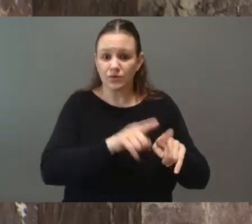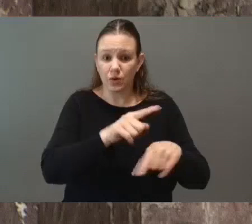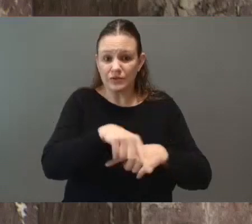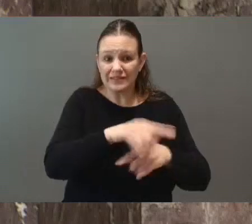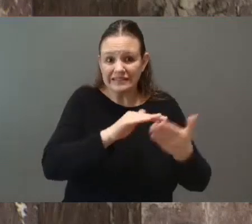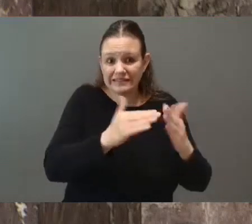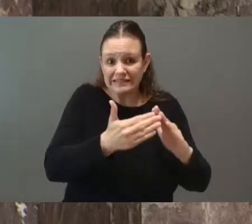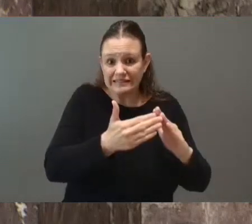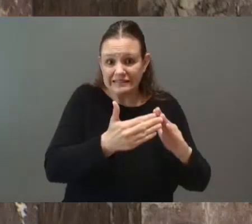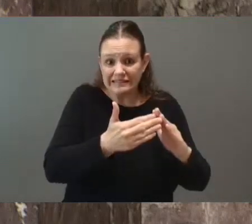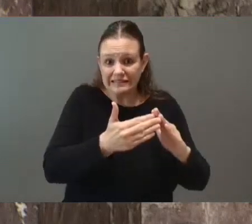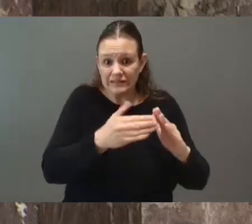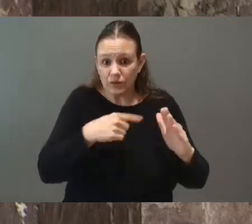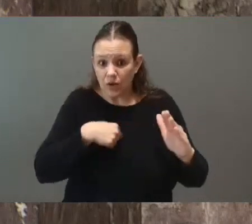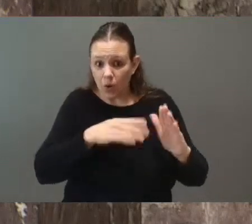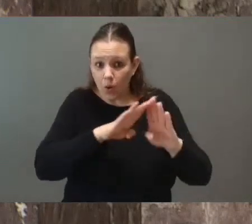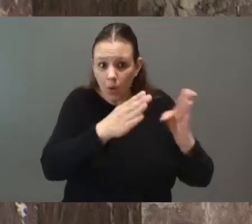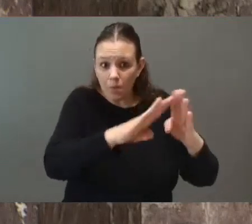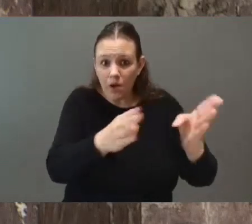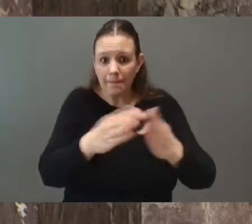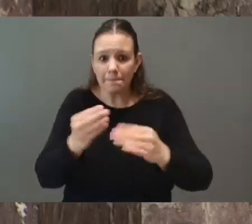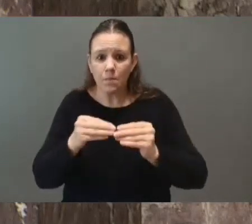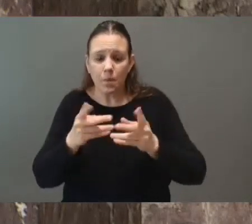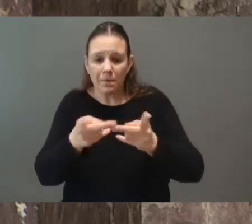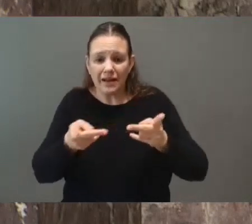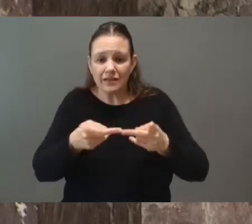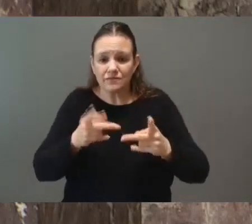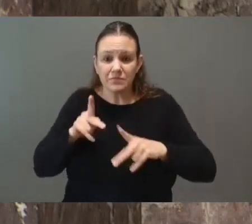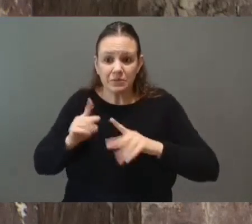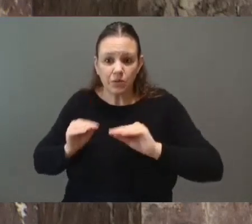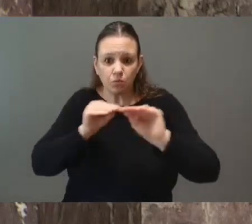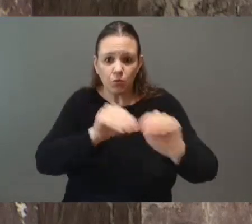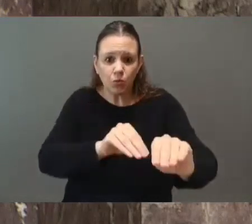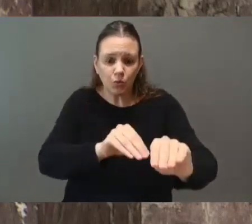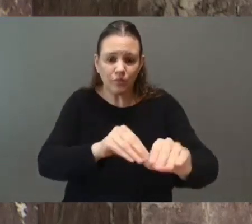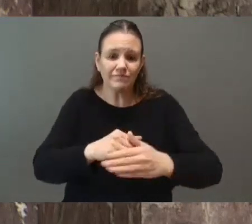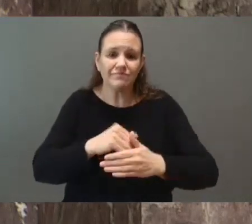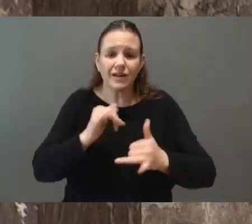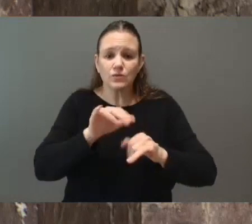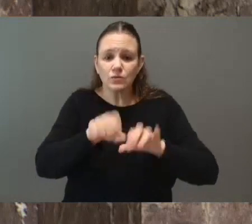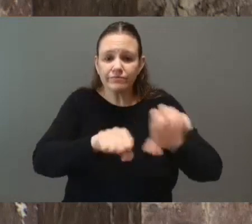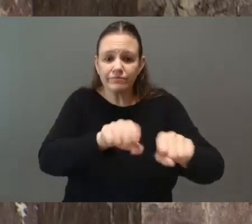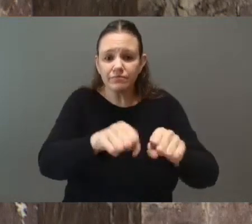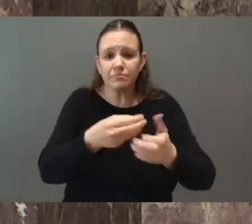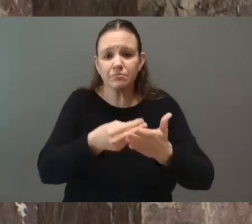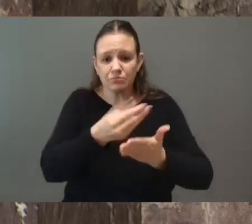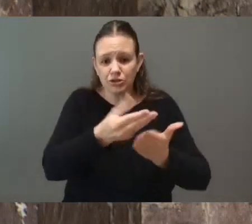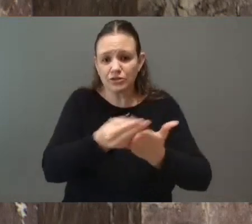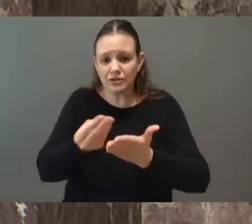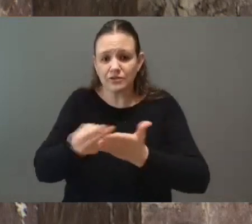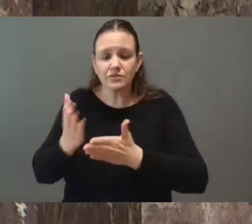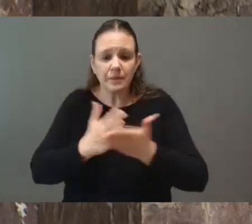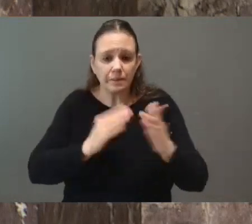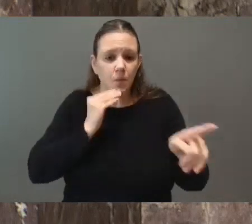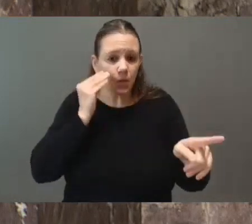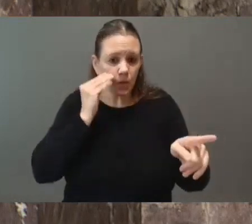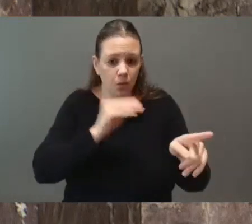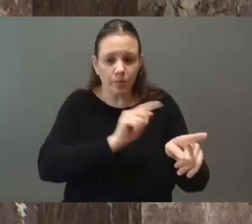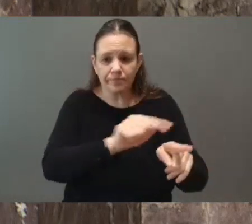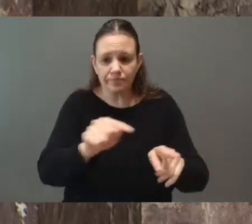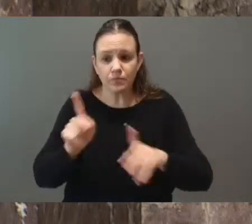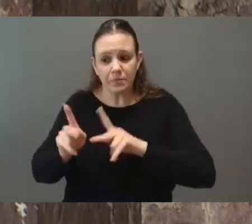are on the market that are available to get people in. 120 units. Every time a building